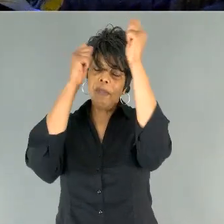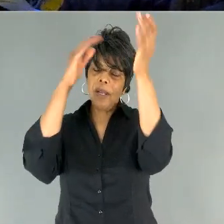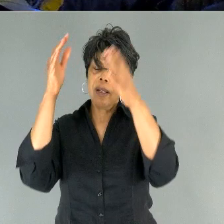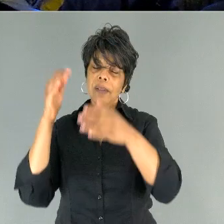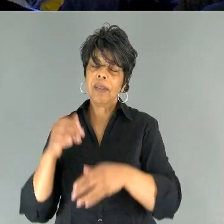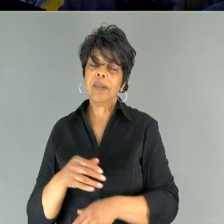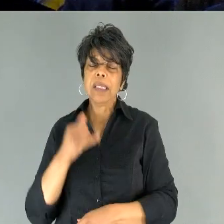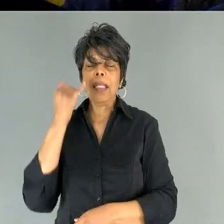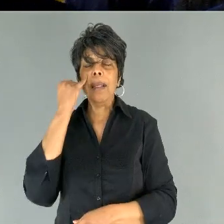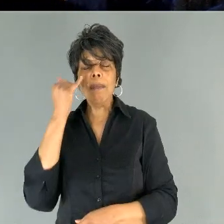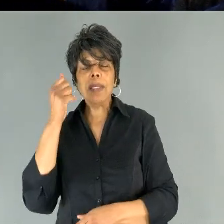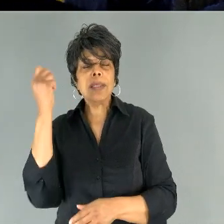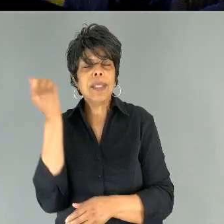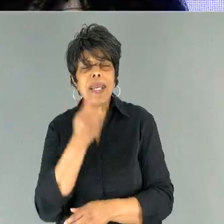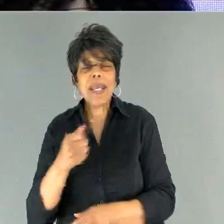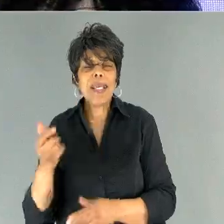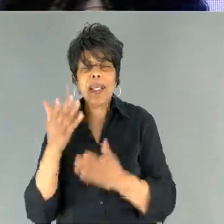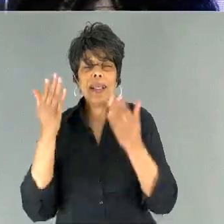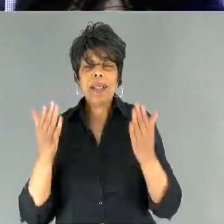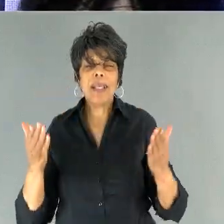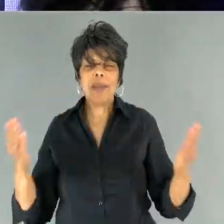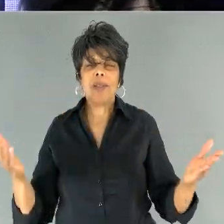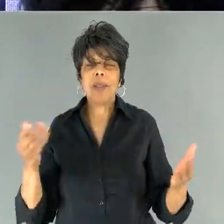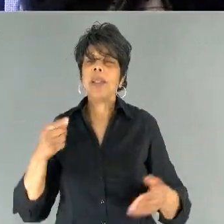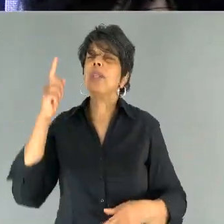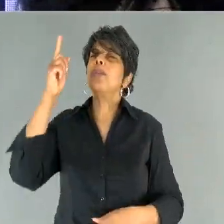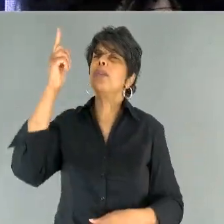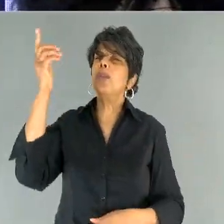need for us to do,